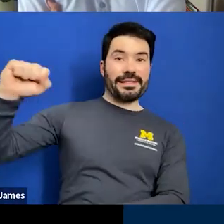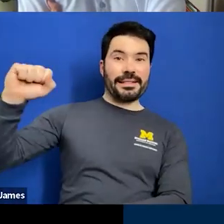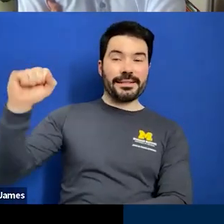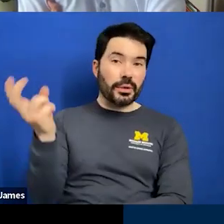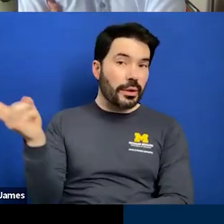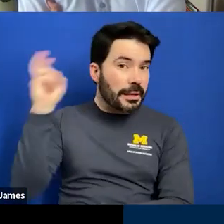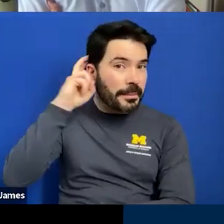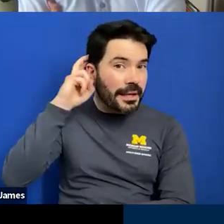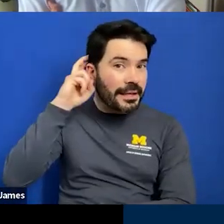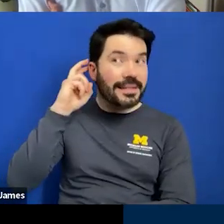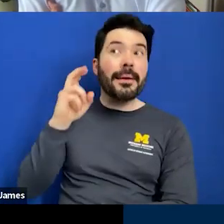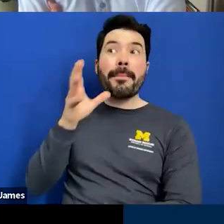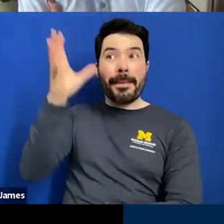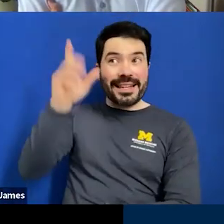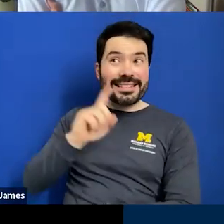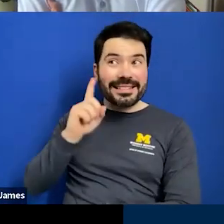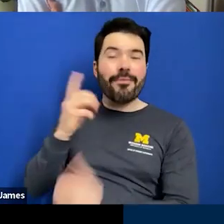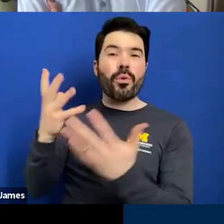child to remain in the deaf community.